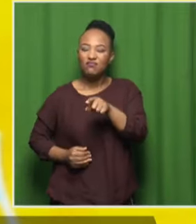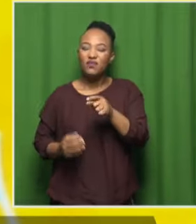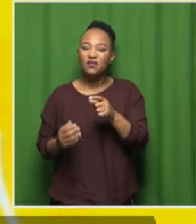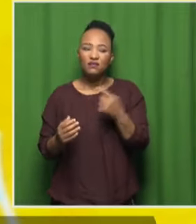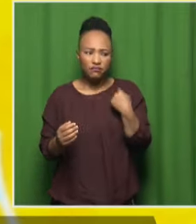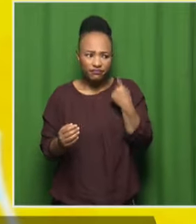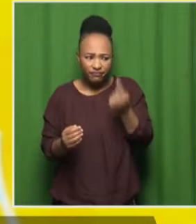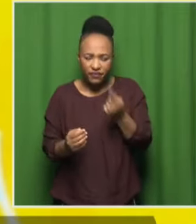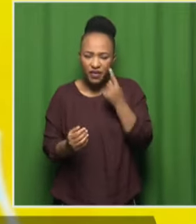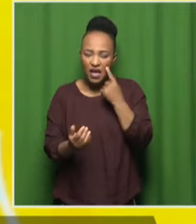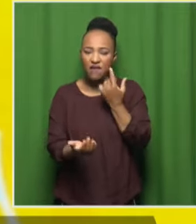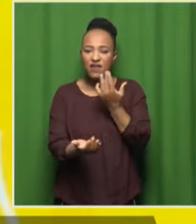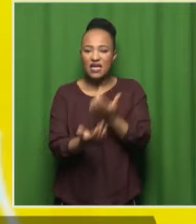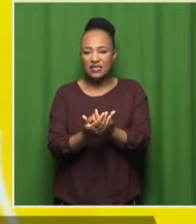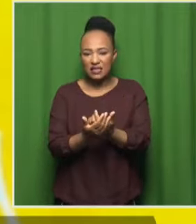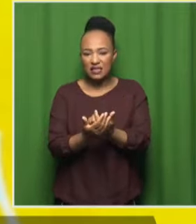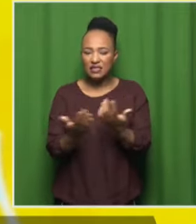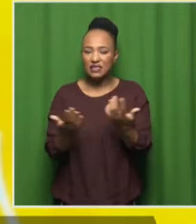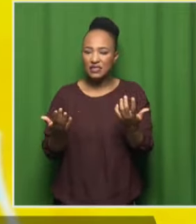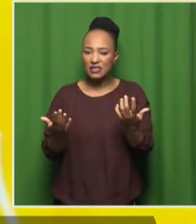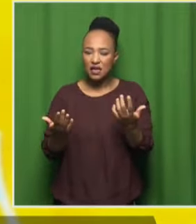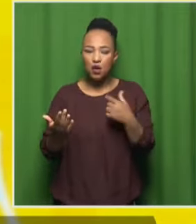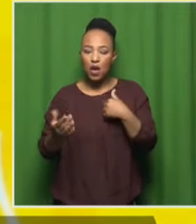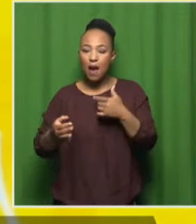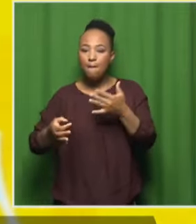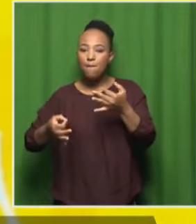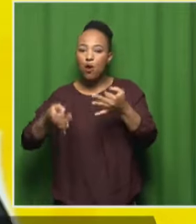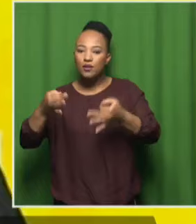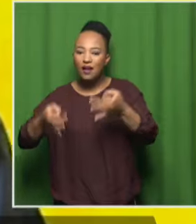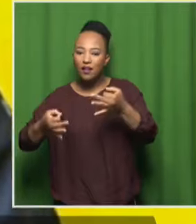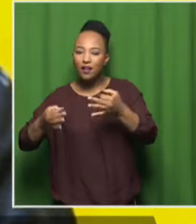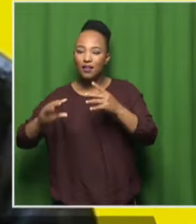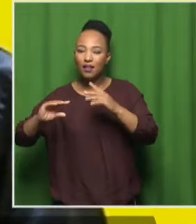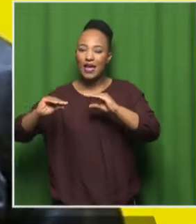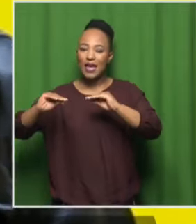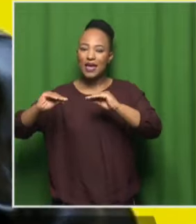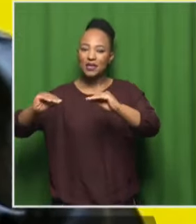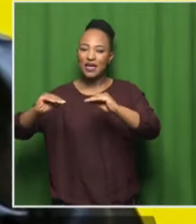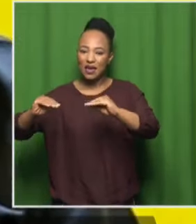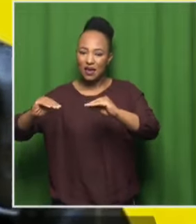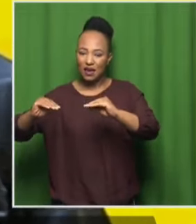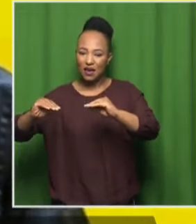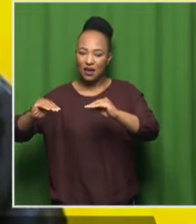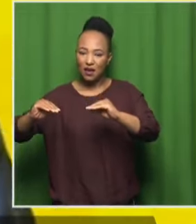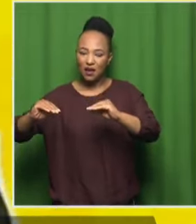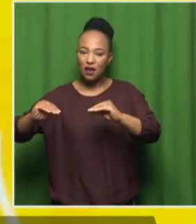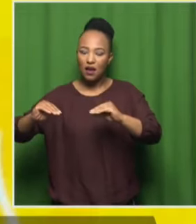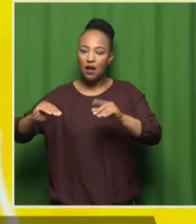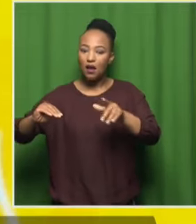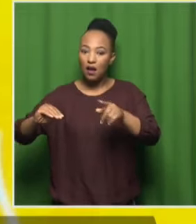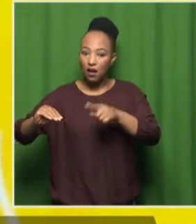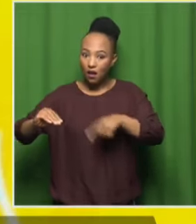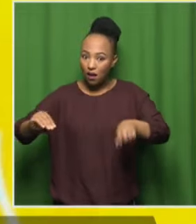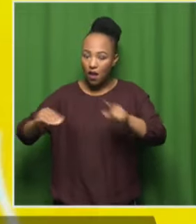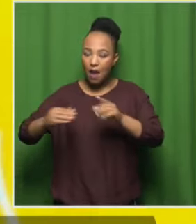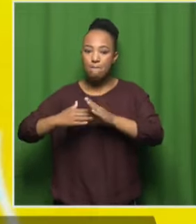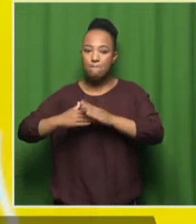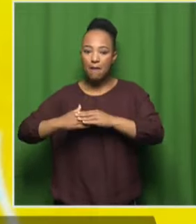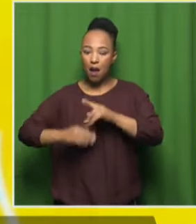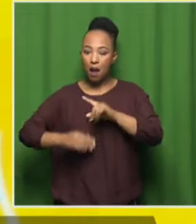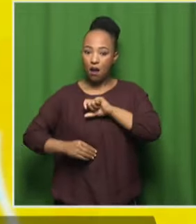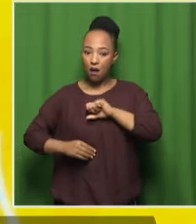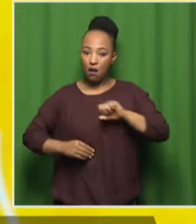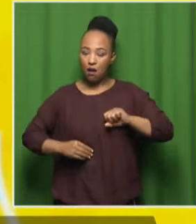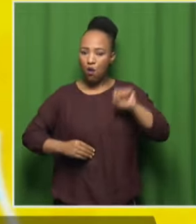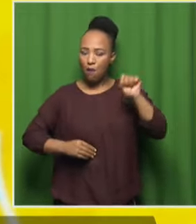we do spread political education, our comrades become much sharper, much